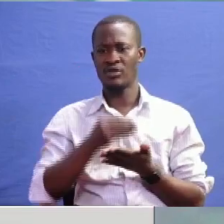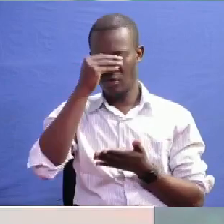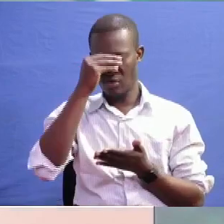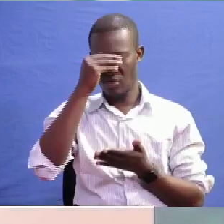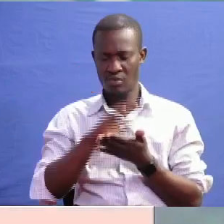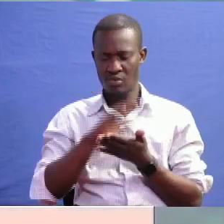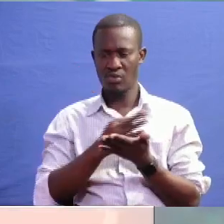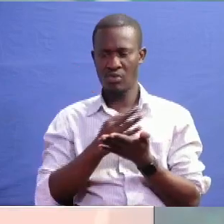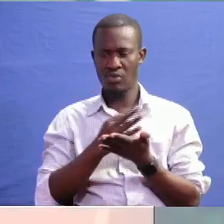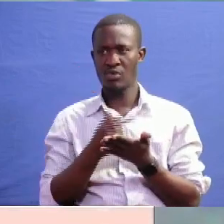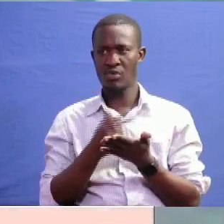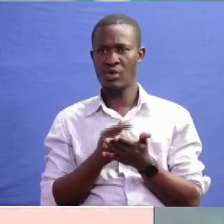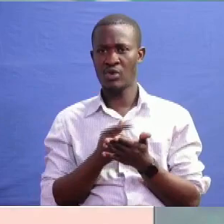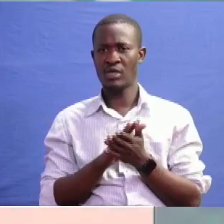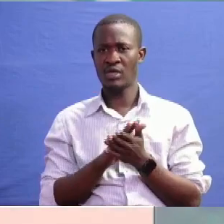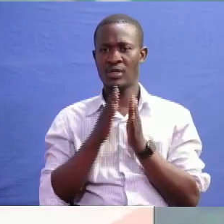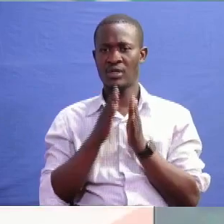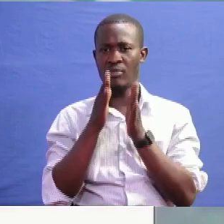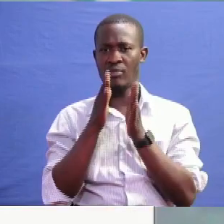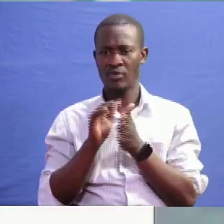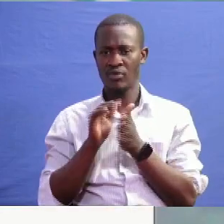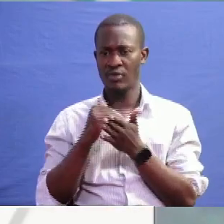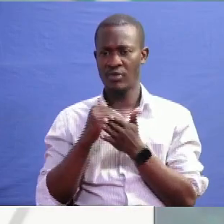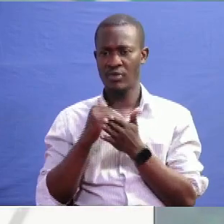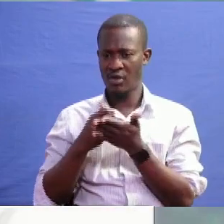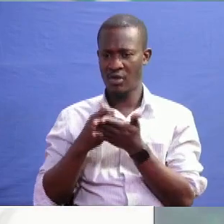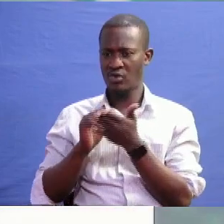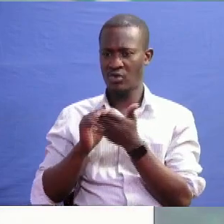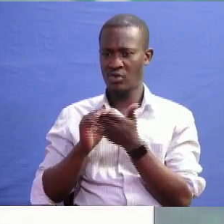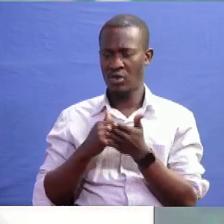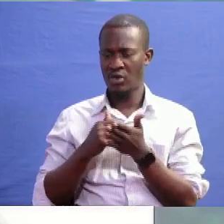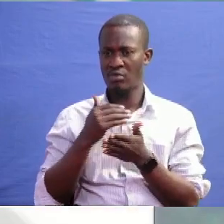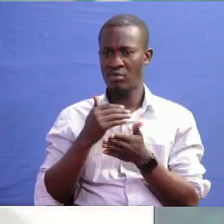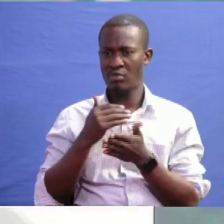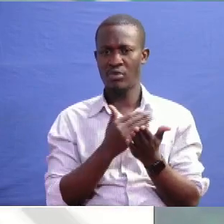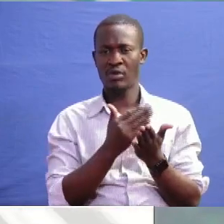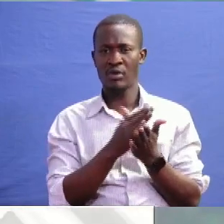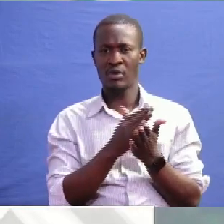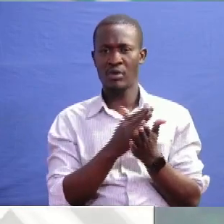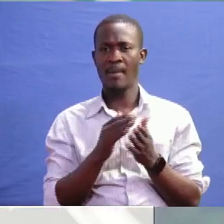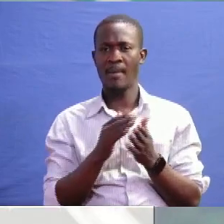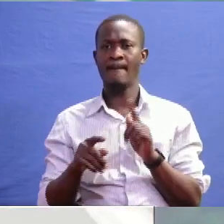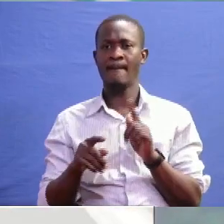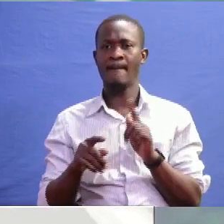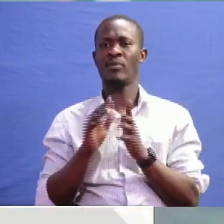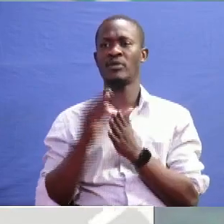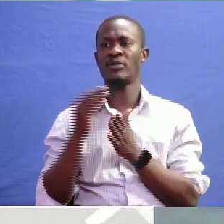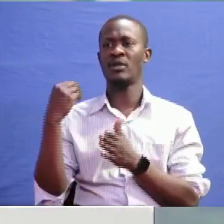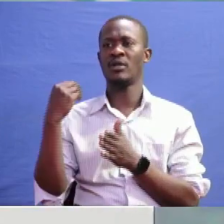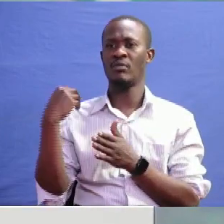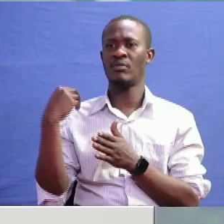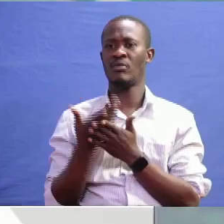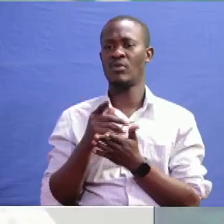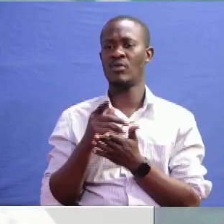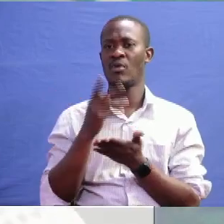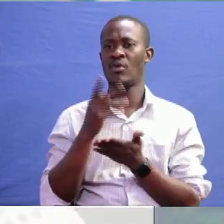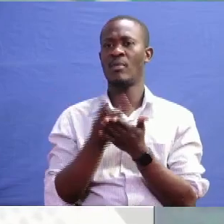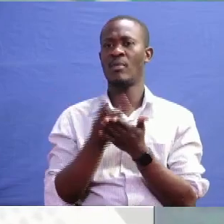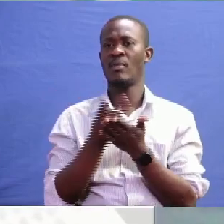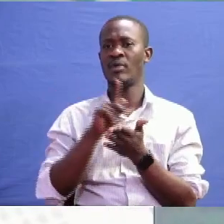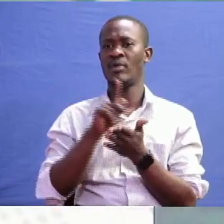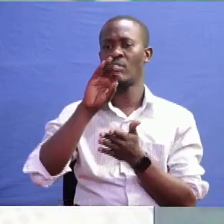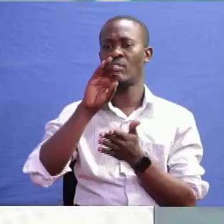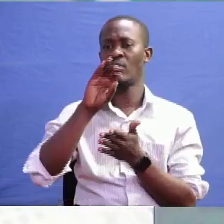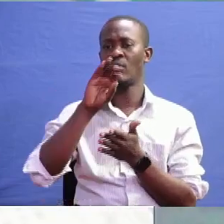given is per unit, is per person, per cost of their program. You see, the cost of program was costed plus the number of students who are placed by COOPs. So we have that actual